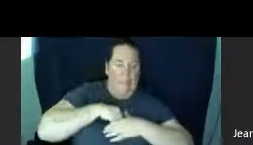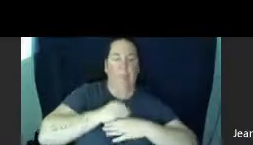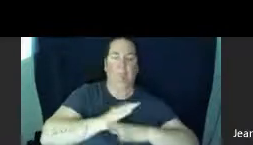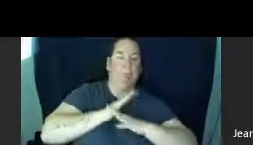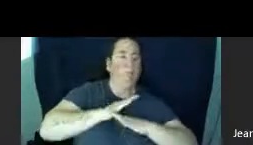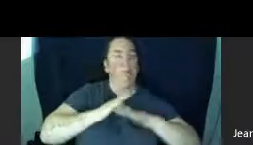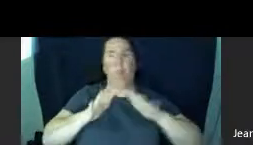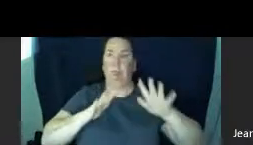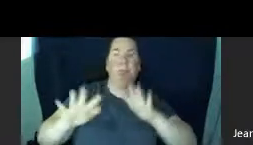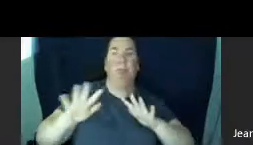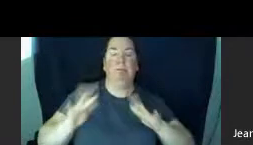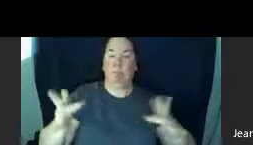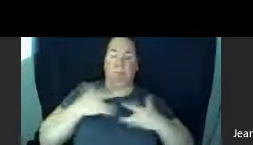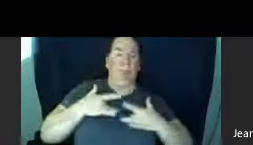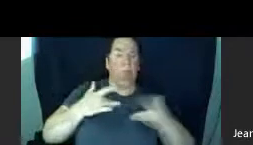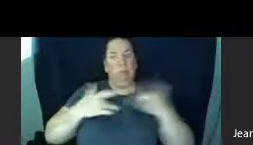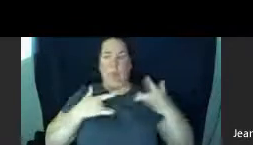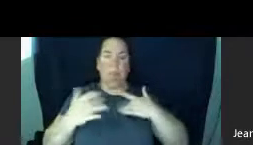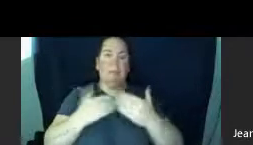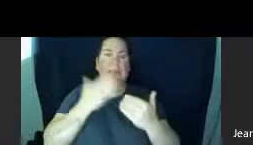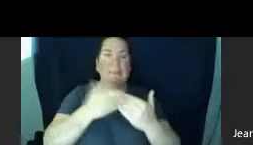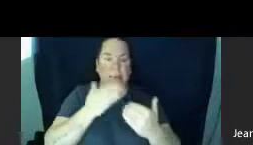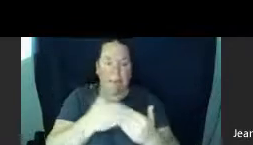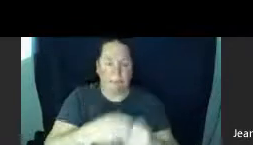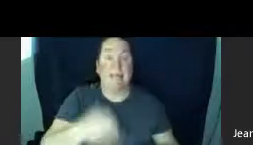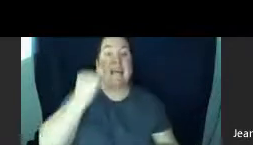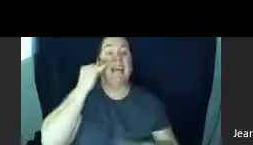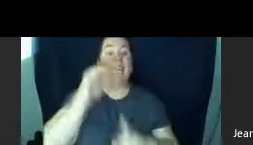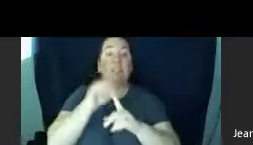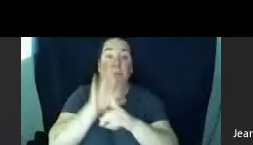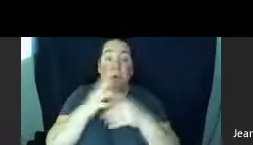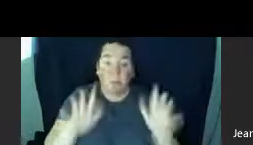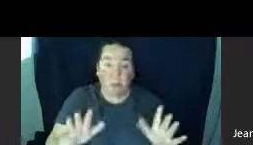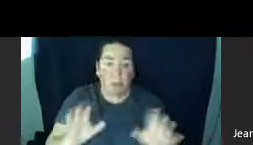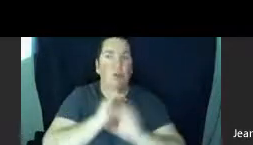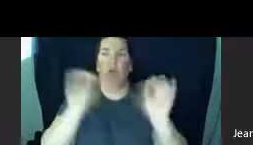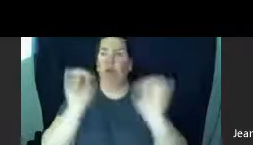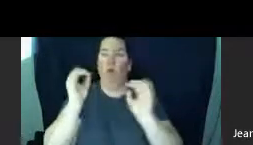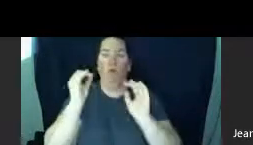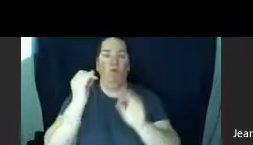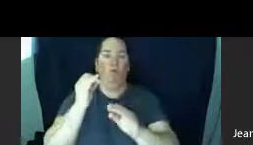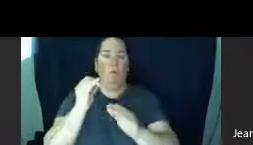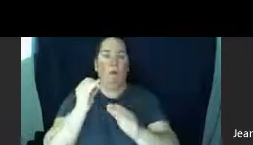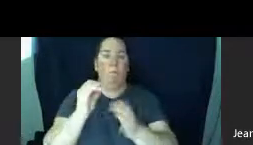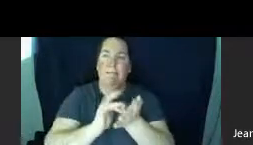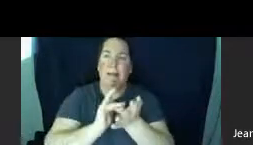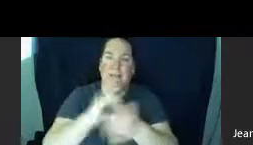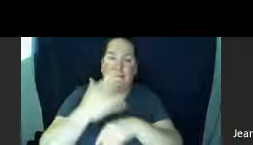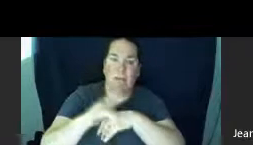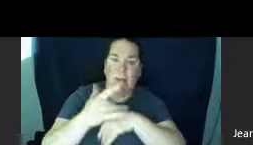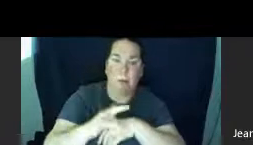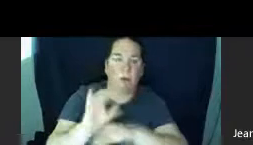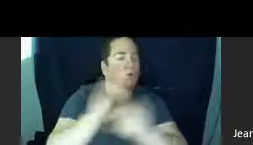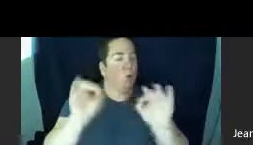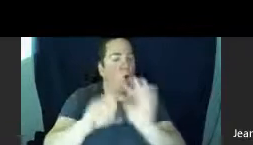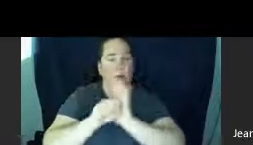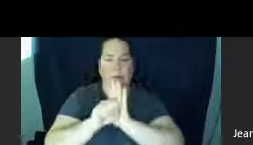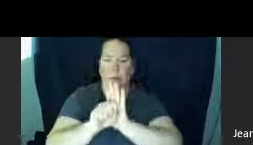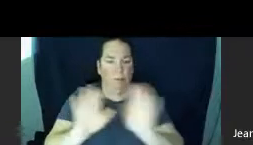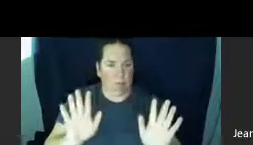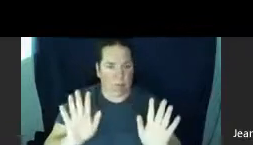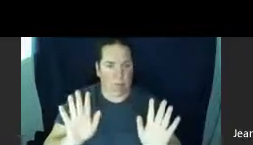that person is exposed, there's no current drugs available. So this is exposed, but they're not showing any symptoms.